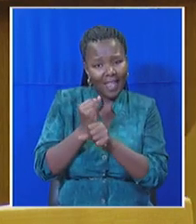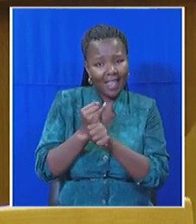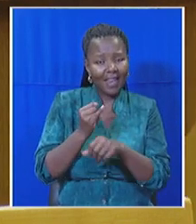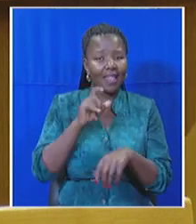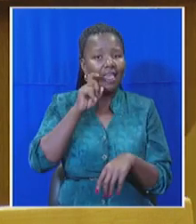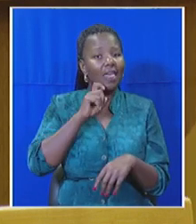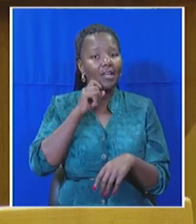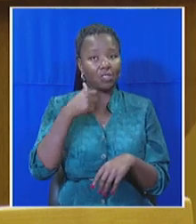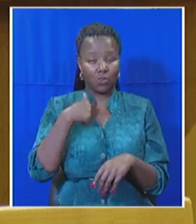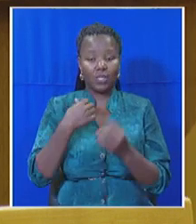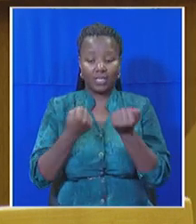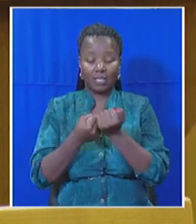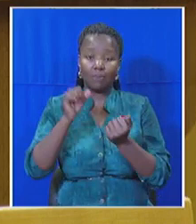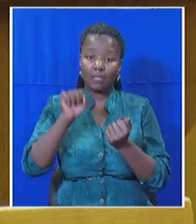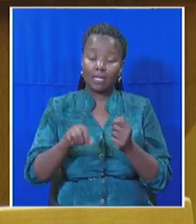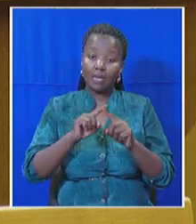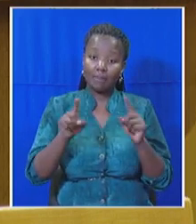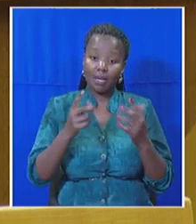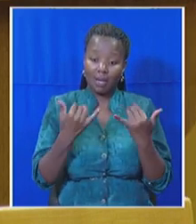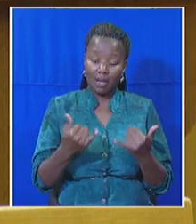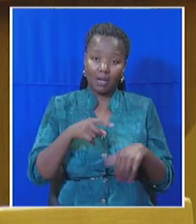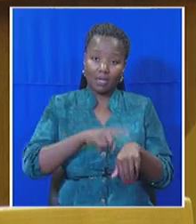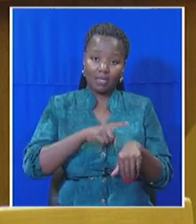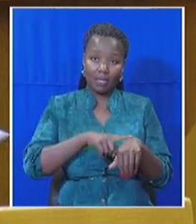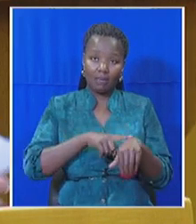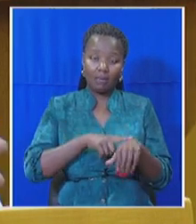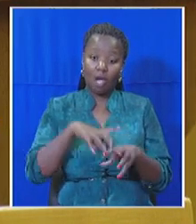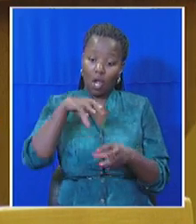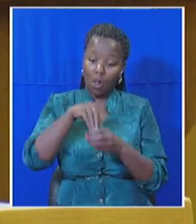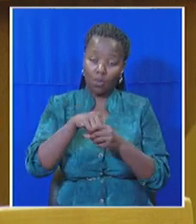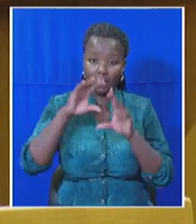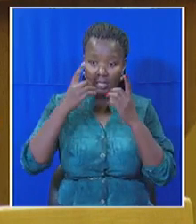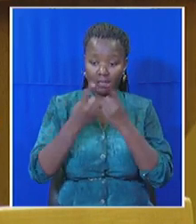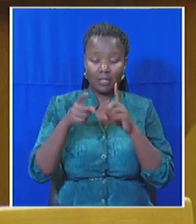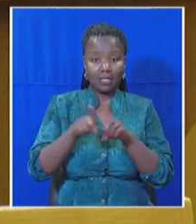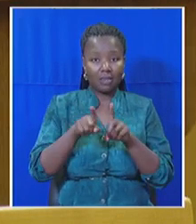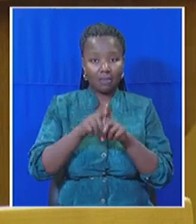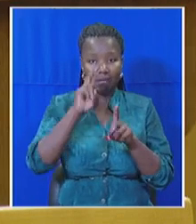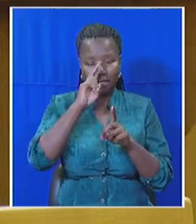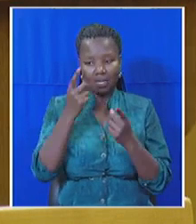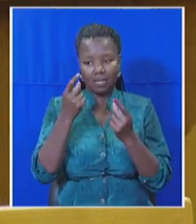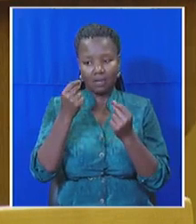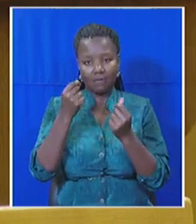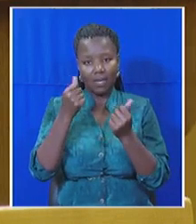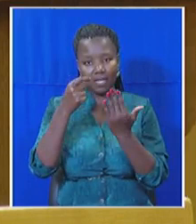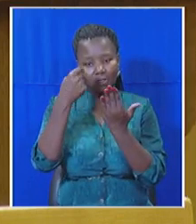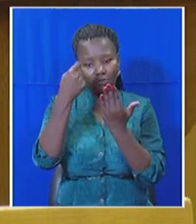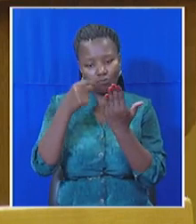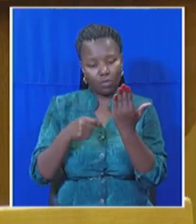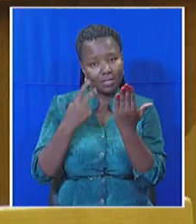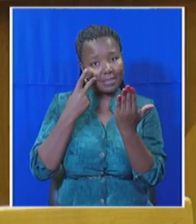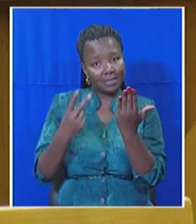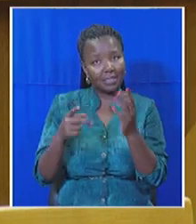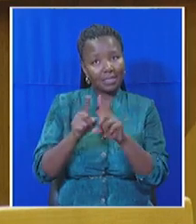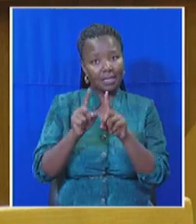this report, but it is now time for the department to compile an audit findings register, implement all the recommendations noted